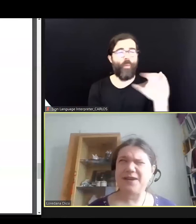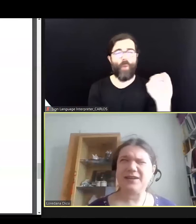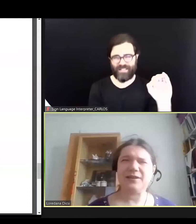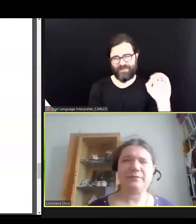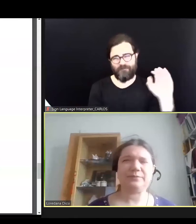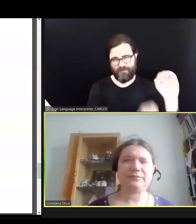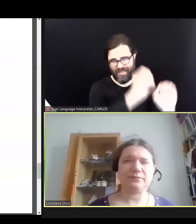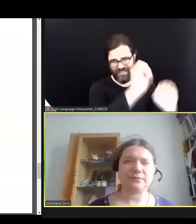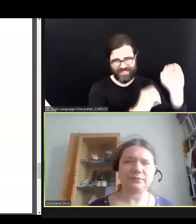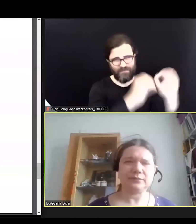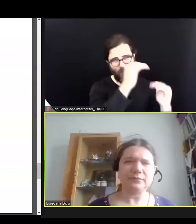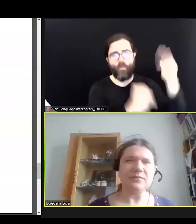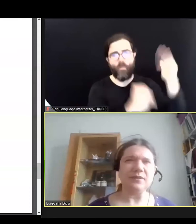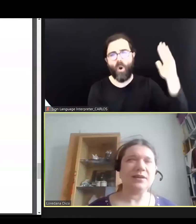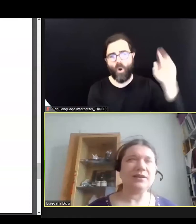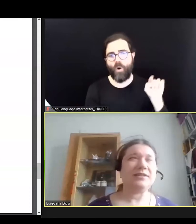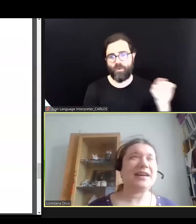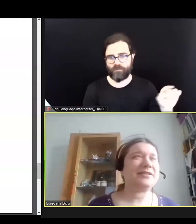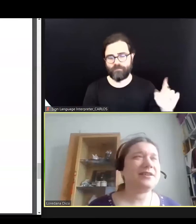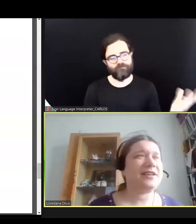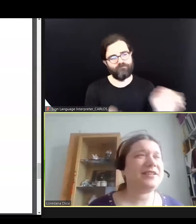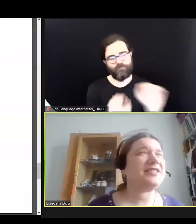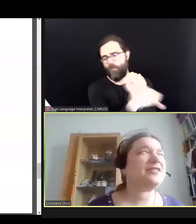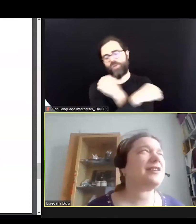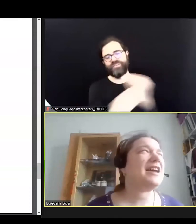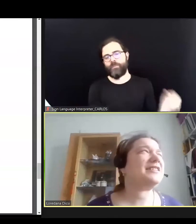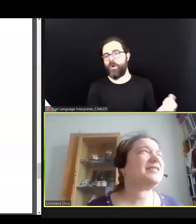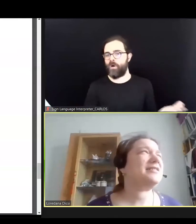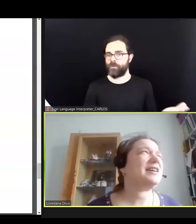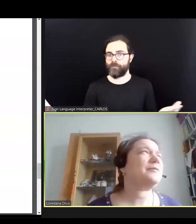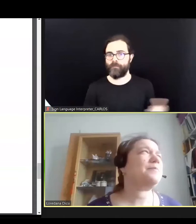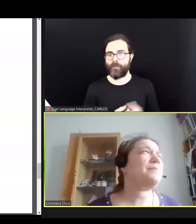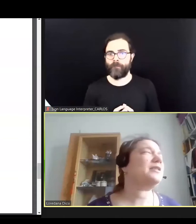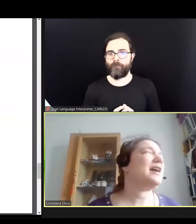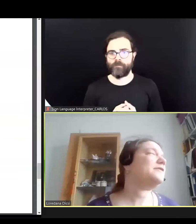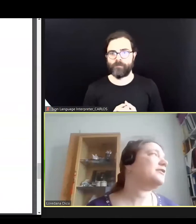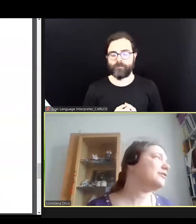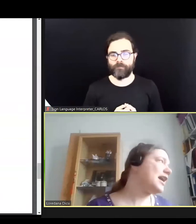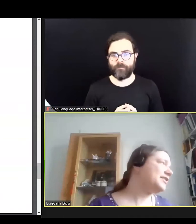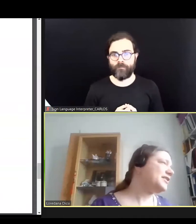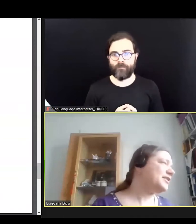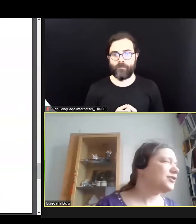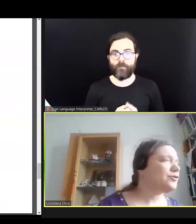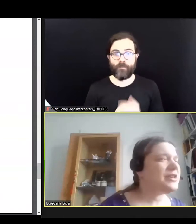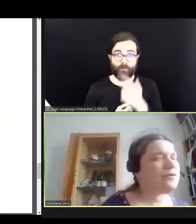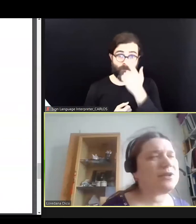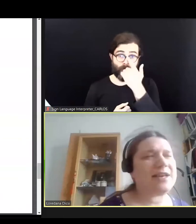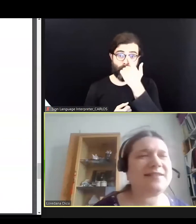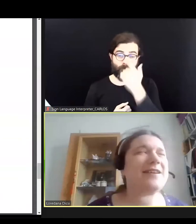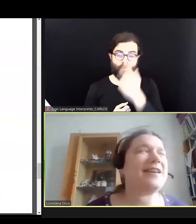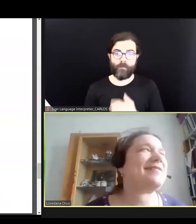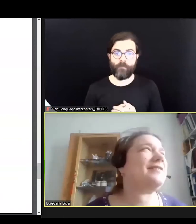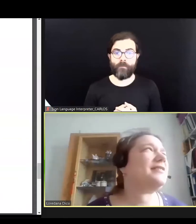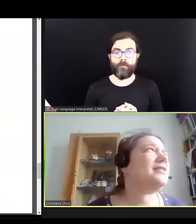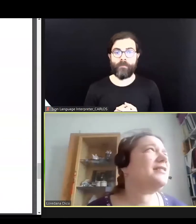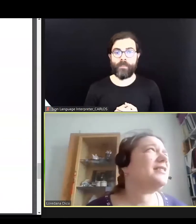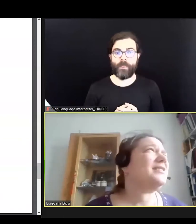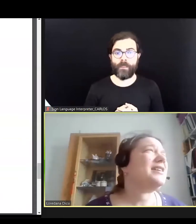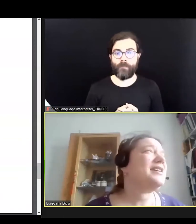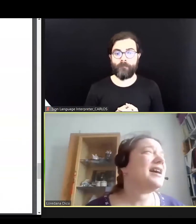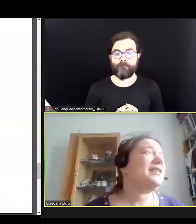then why also it is very important? Because the figures speak. Let